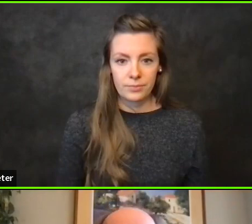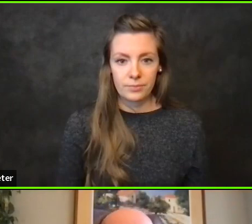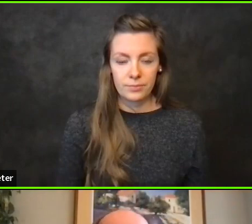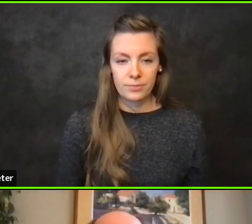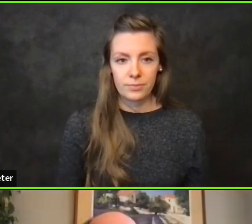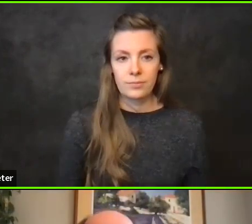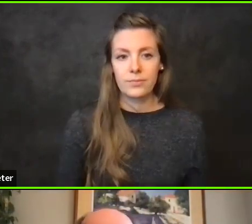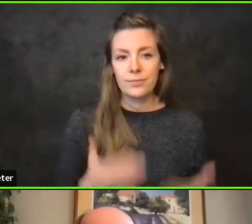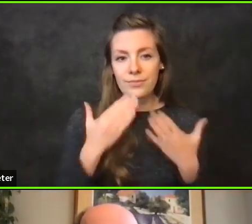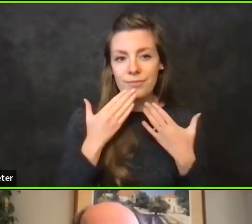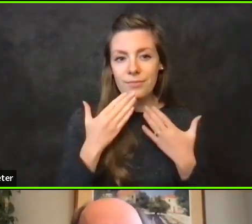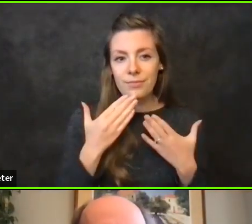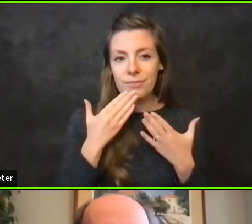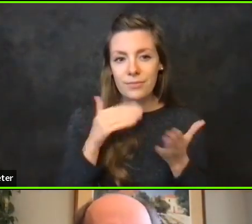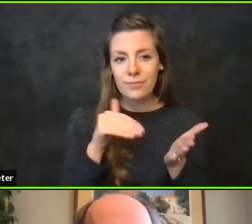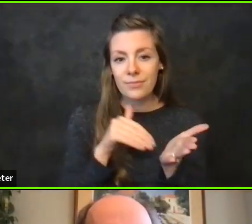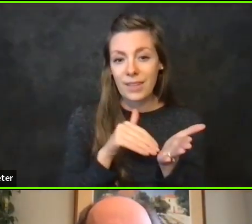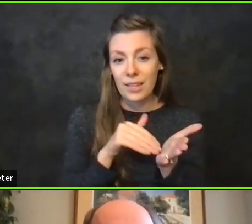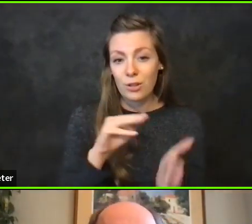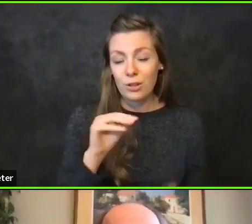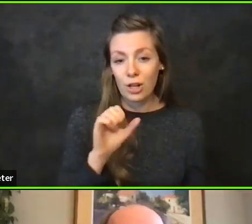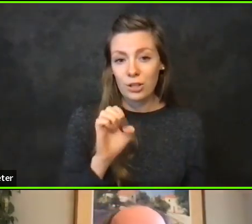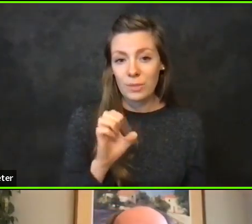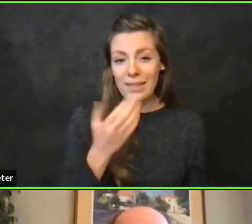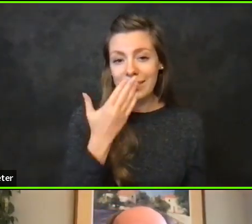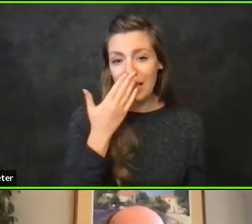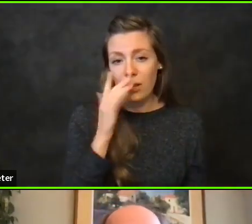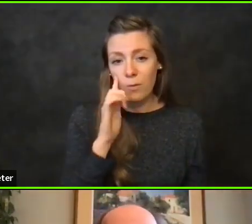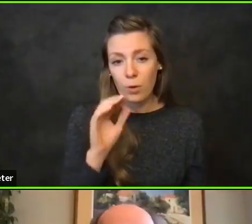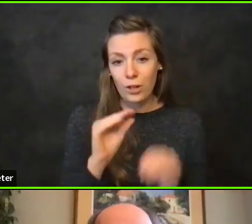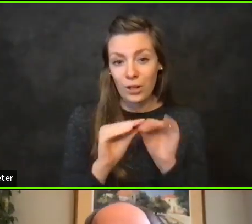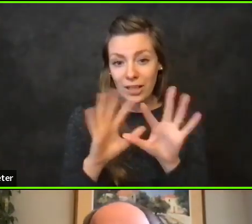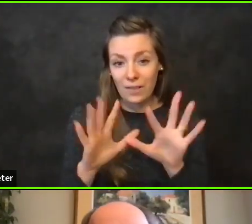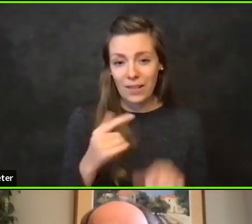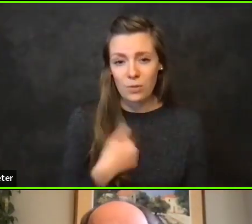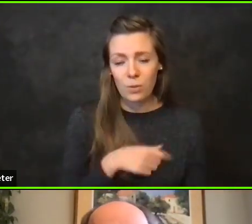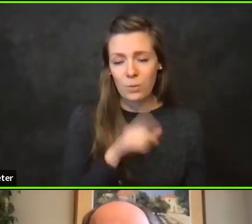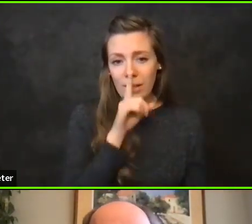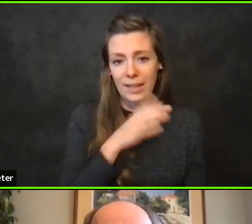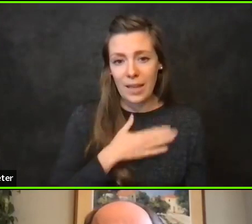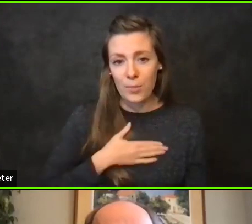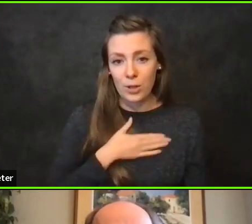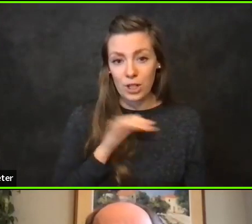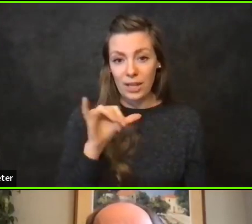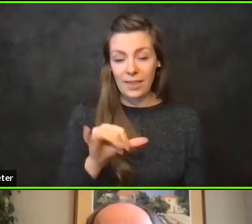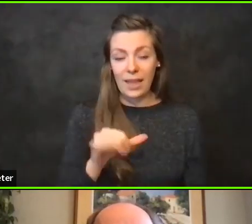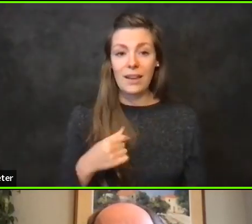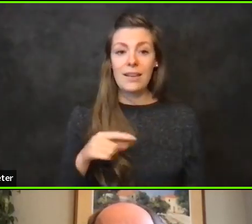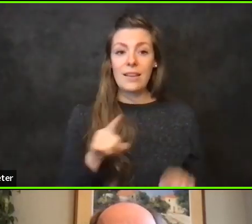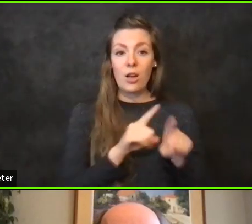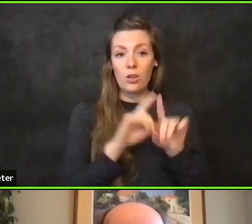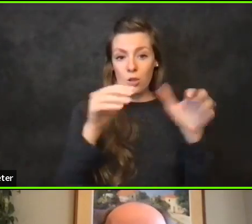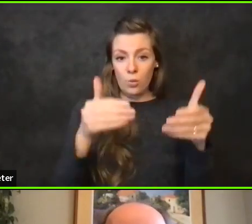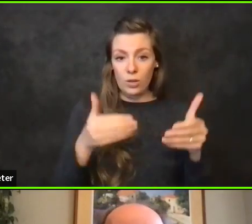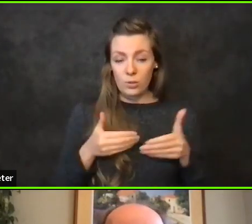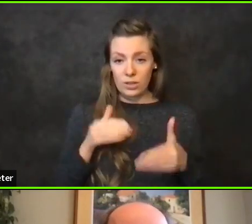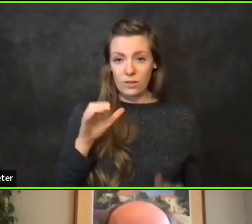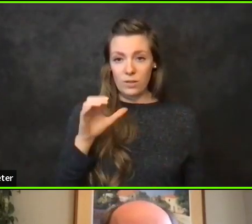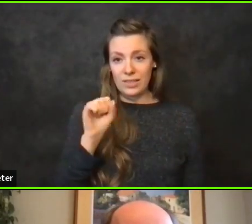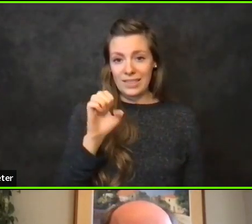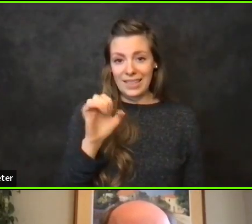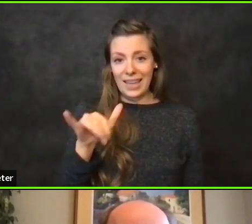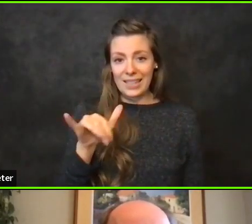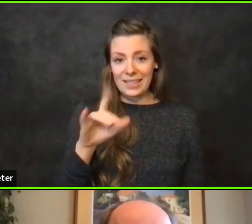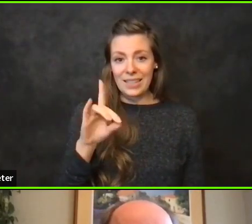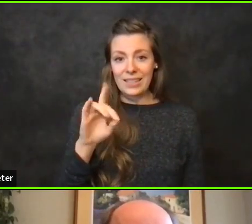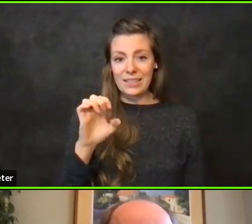Thank you, Dr. Mason. Thank you for those clarifications. We really appreciate it. I also want to introduce Casey D'Angelo, one